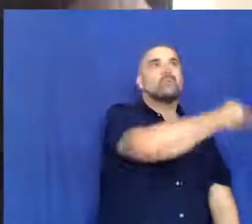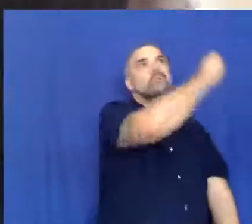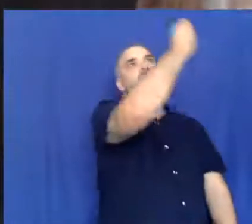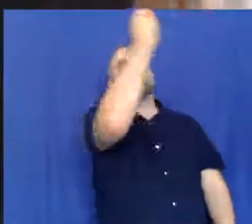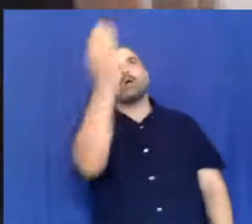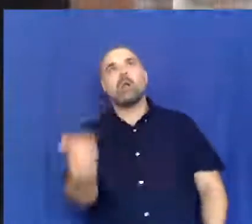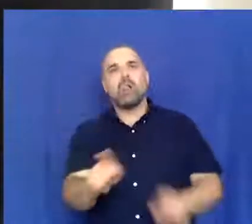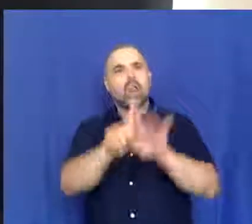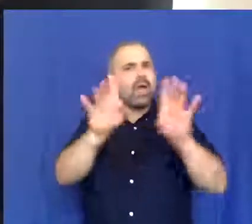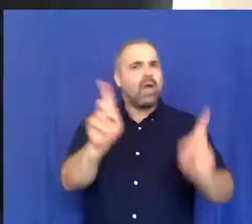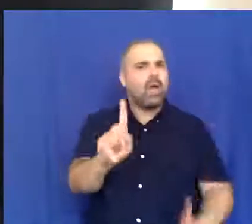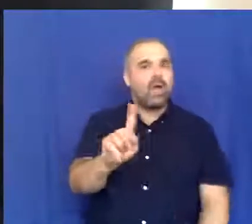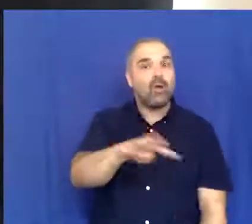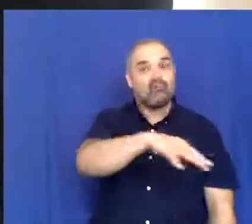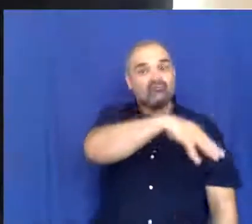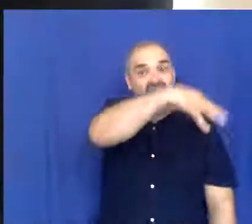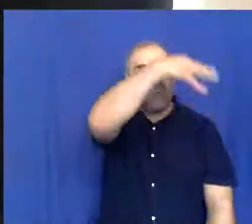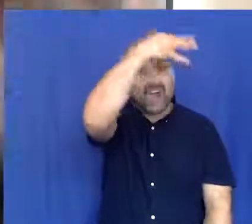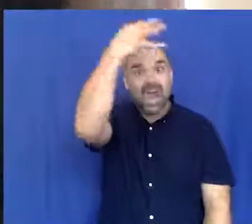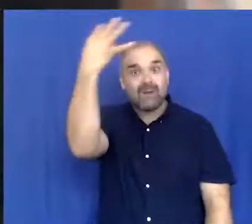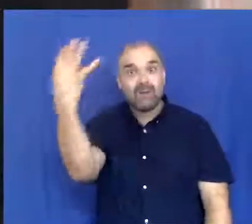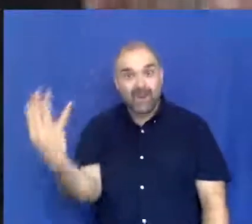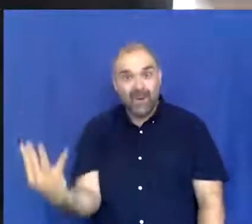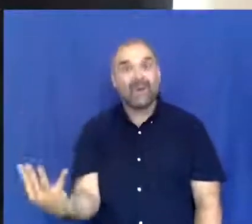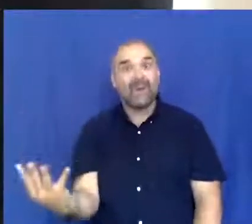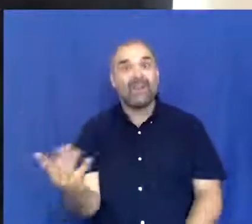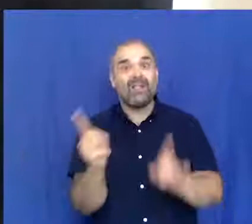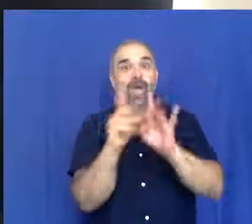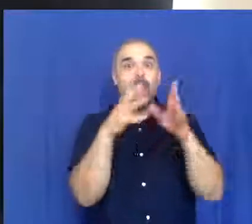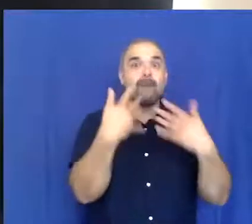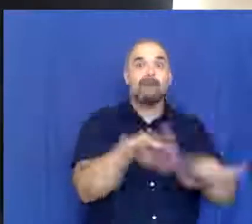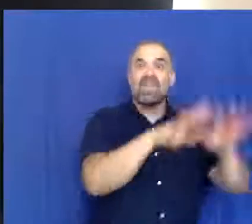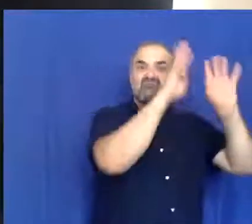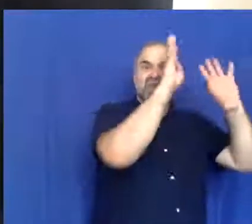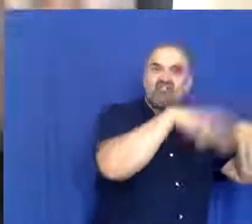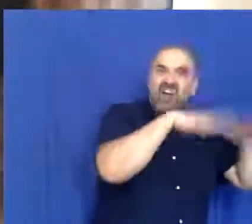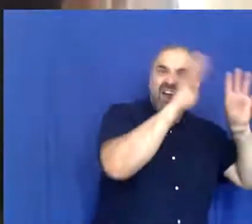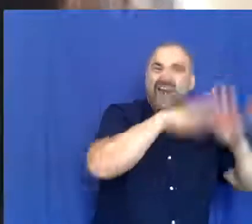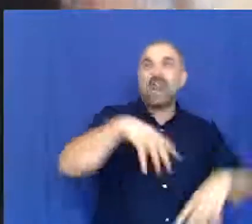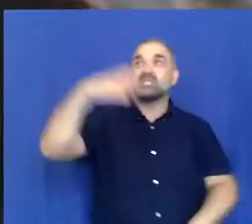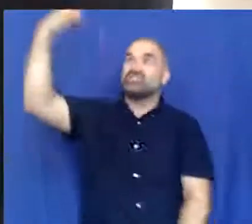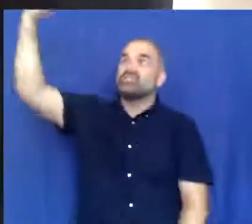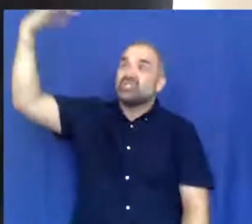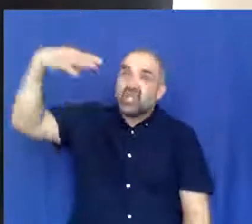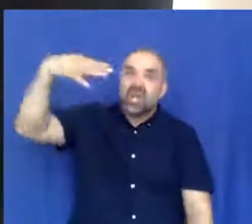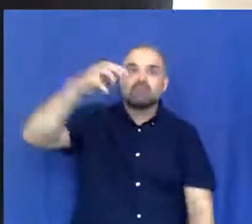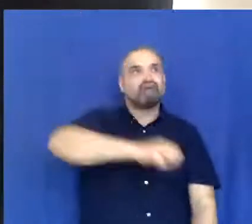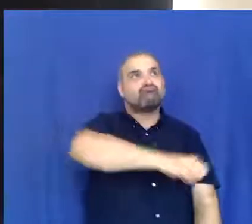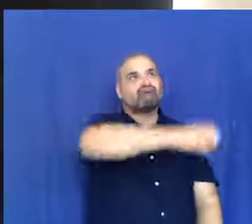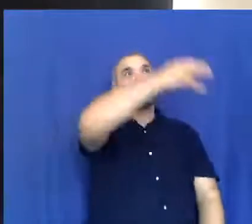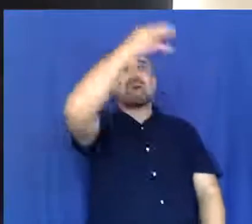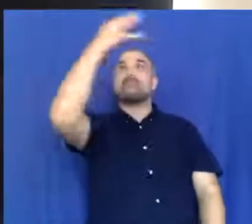air? Just like the rainbow that comes out when you've had rain and sunshine at the same